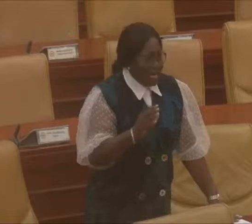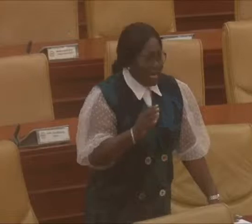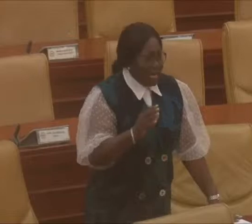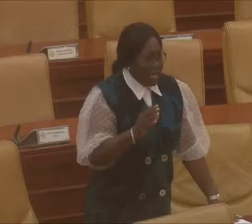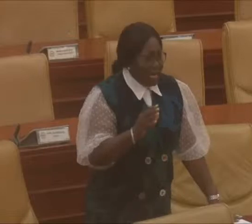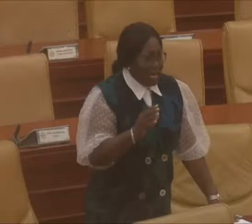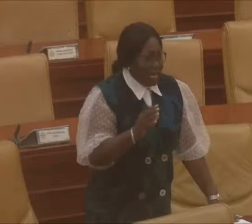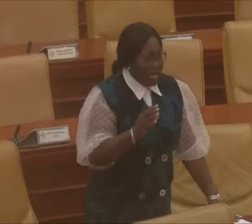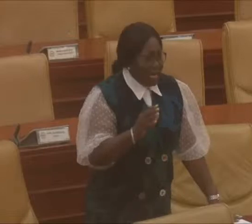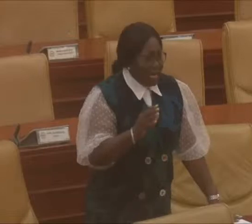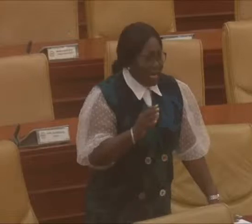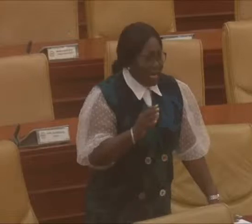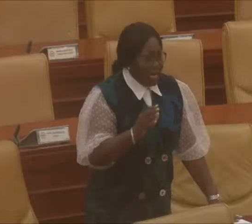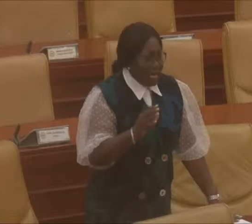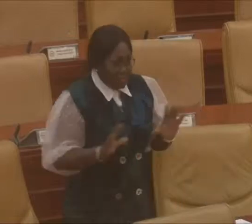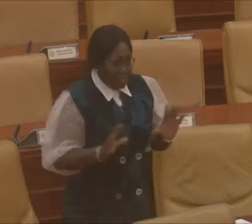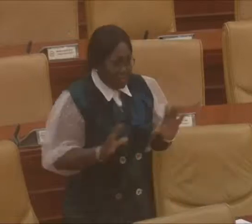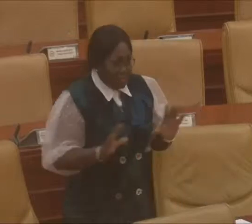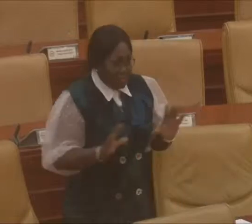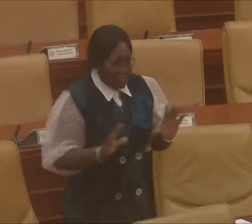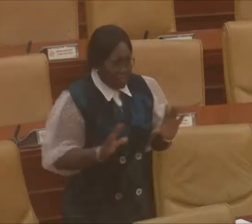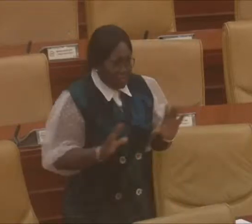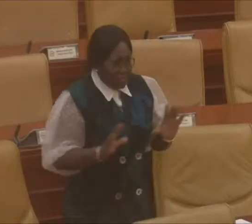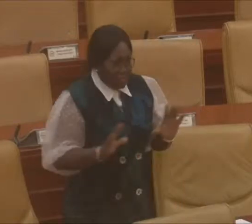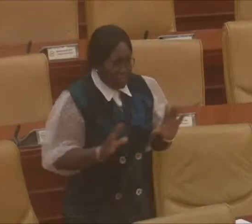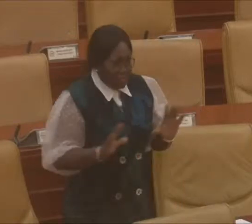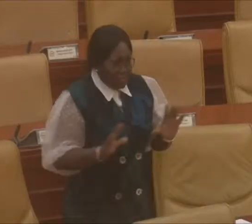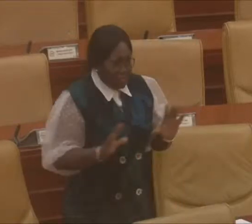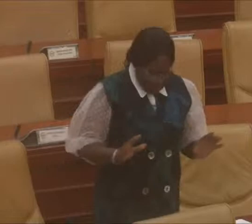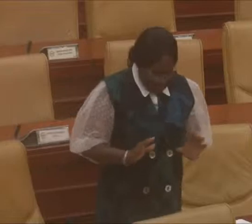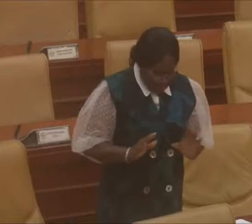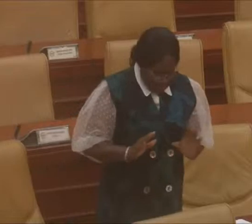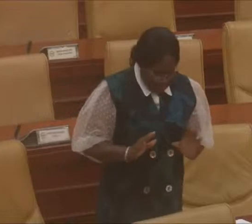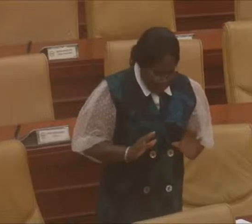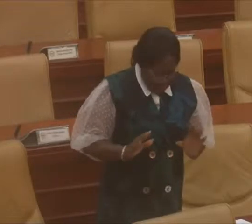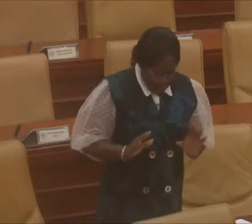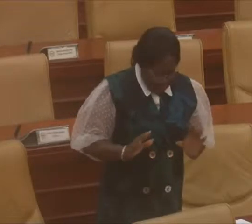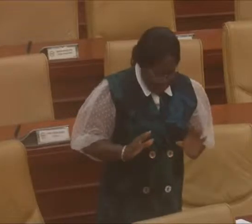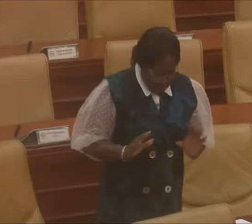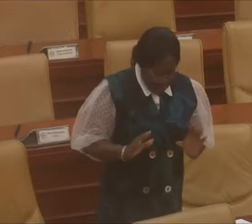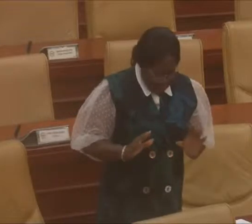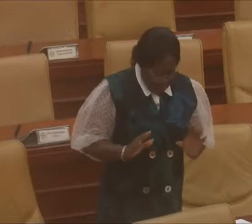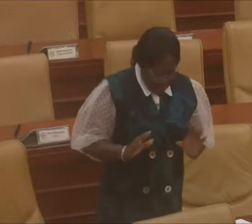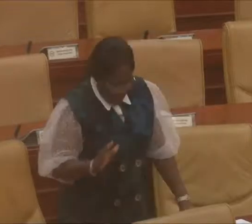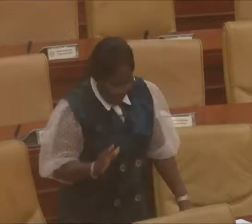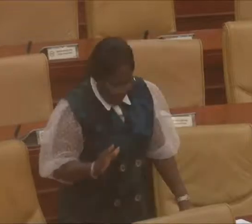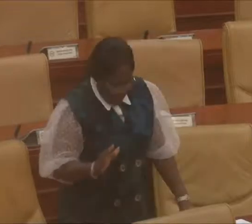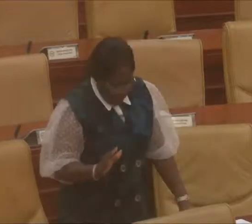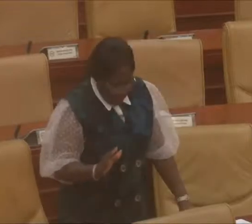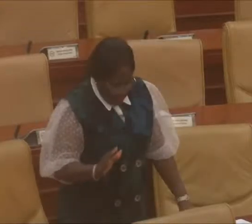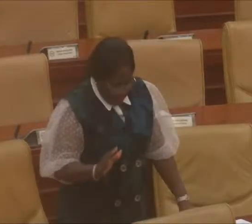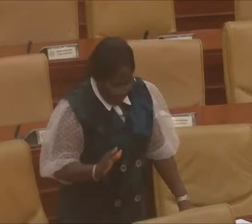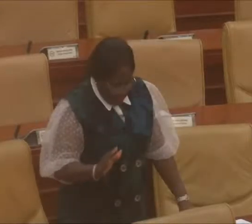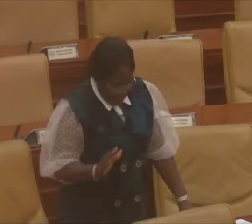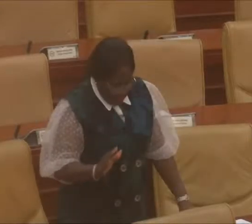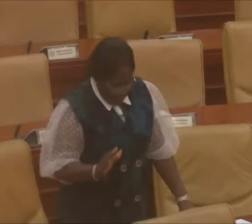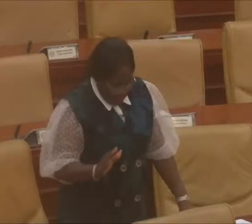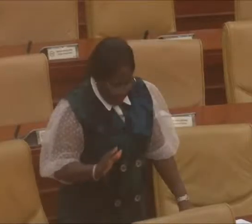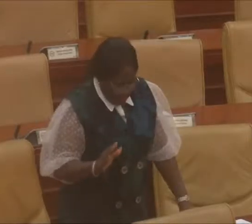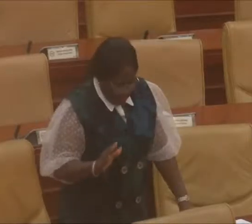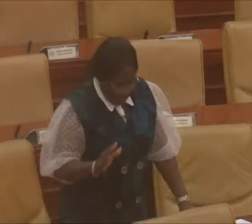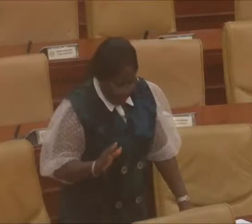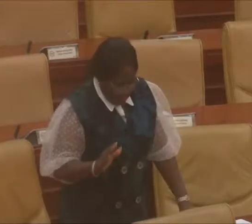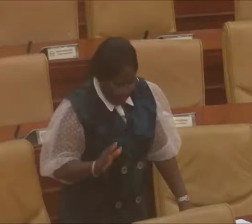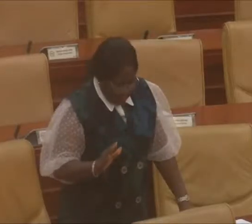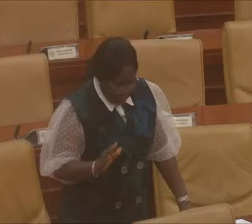allocated a number of seedlings for each of the regions. And I would commend him